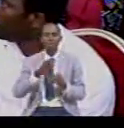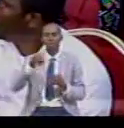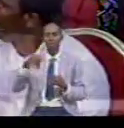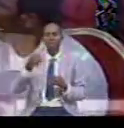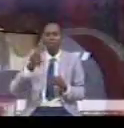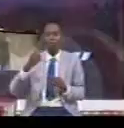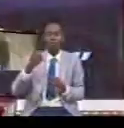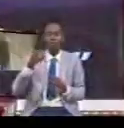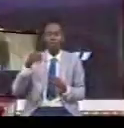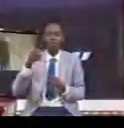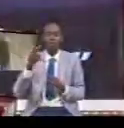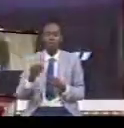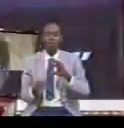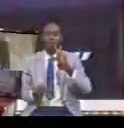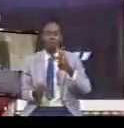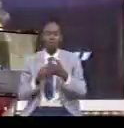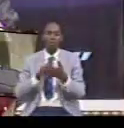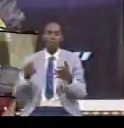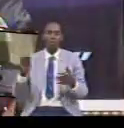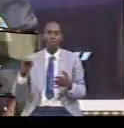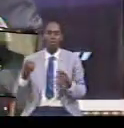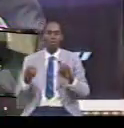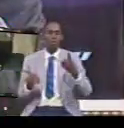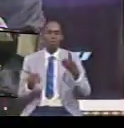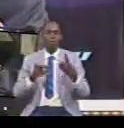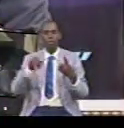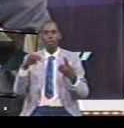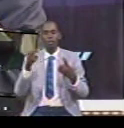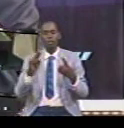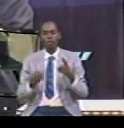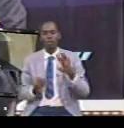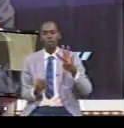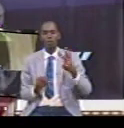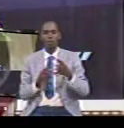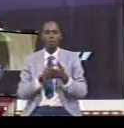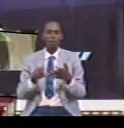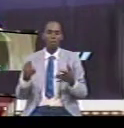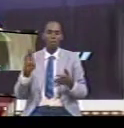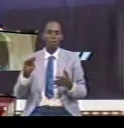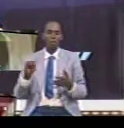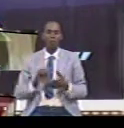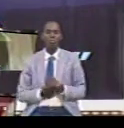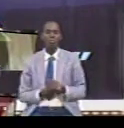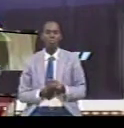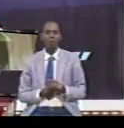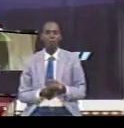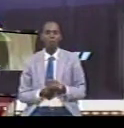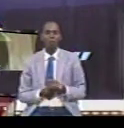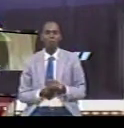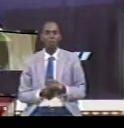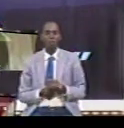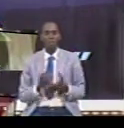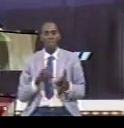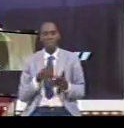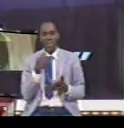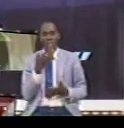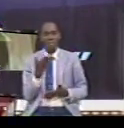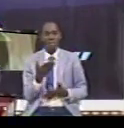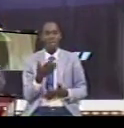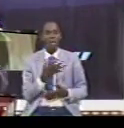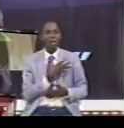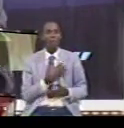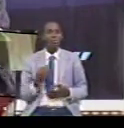1 John chapter 4, and I'm reading from verse 14. 1 John chapter 4, we're reading from verse 14. It says, and